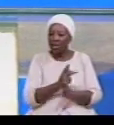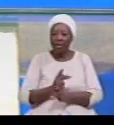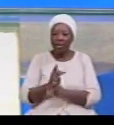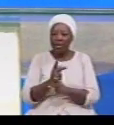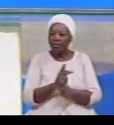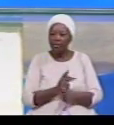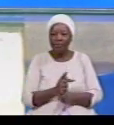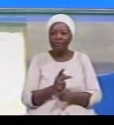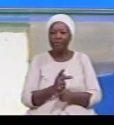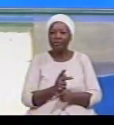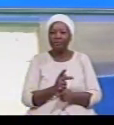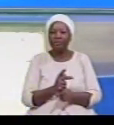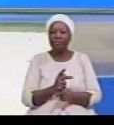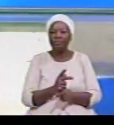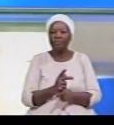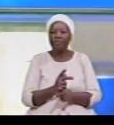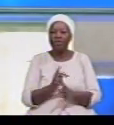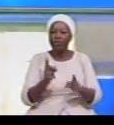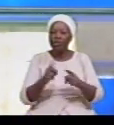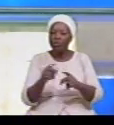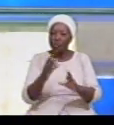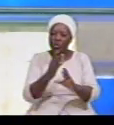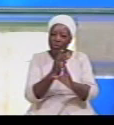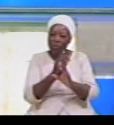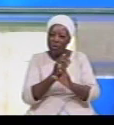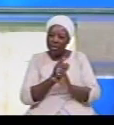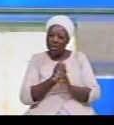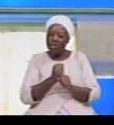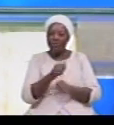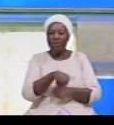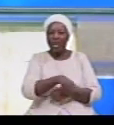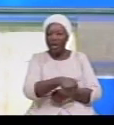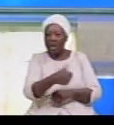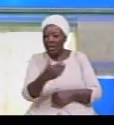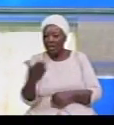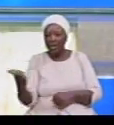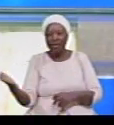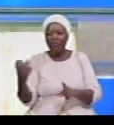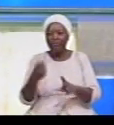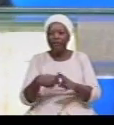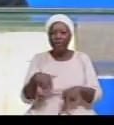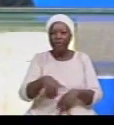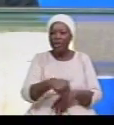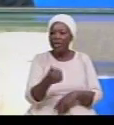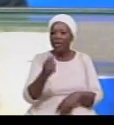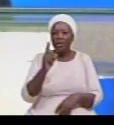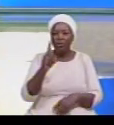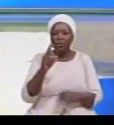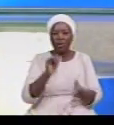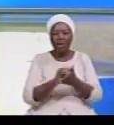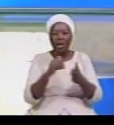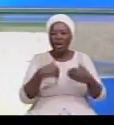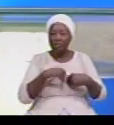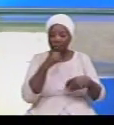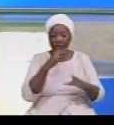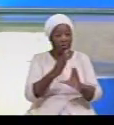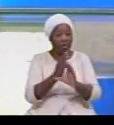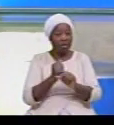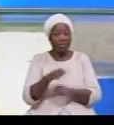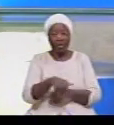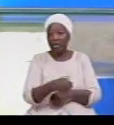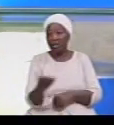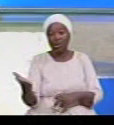withdrawn to receive anything from anybody who has not received anything from